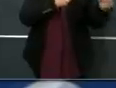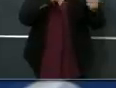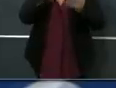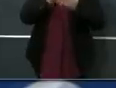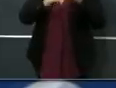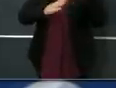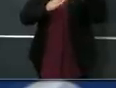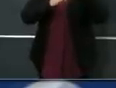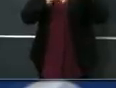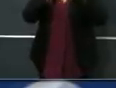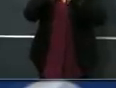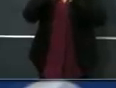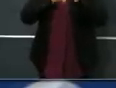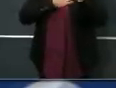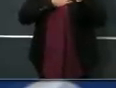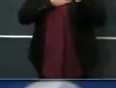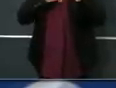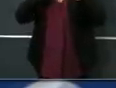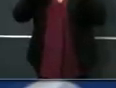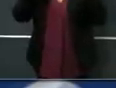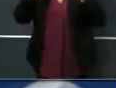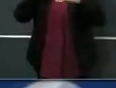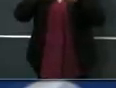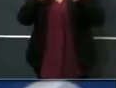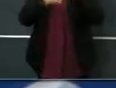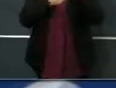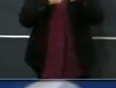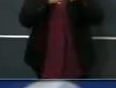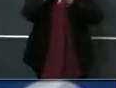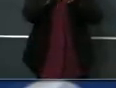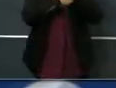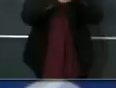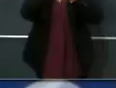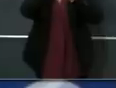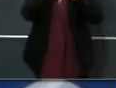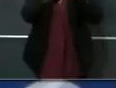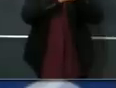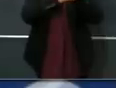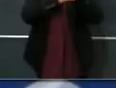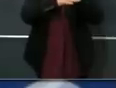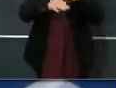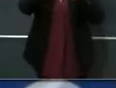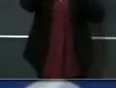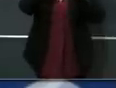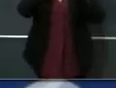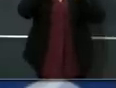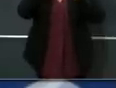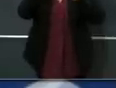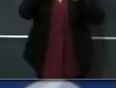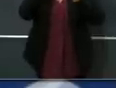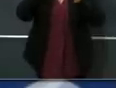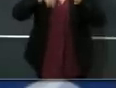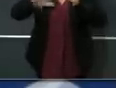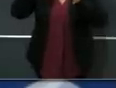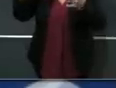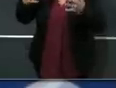item, and we will continue to advance more prescriptive strategies above and beyond what we were